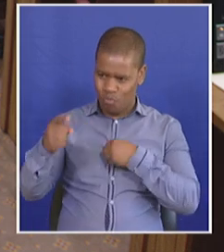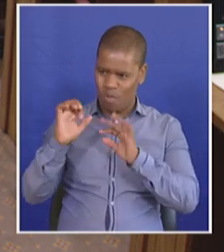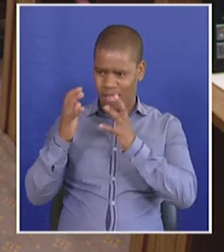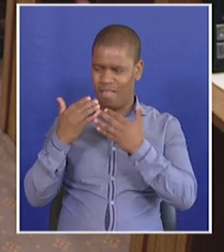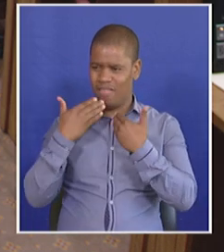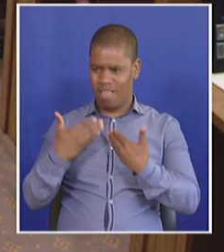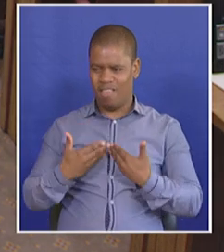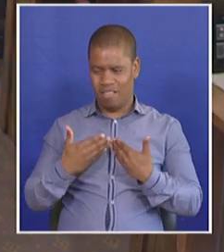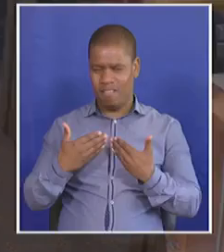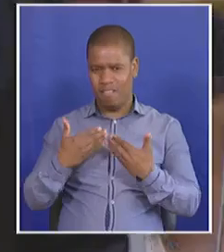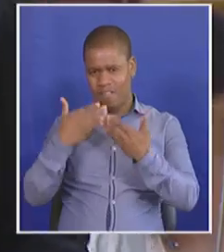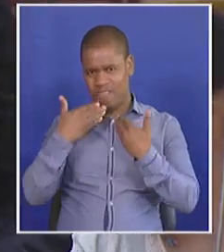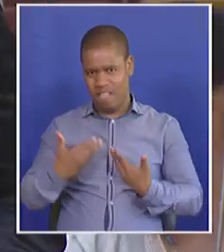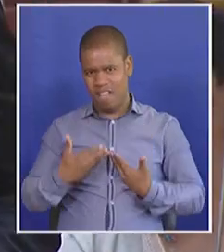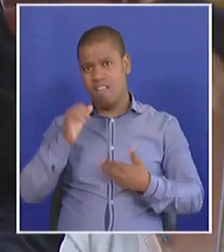from